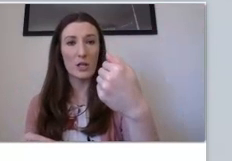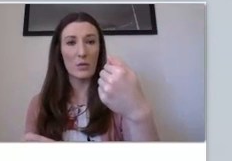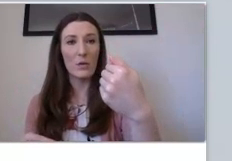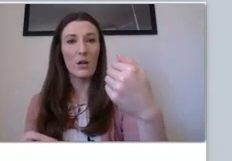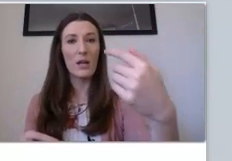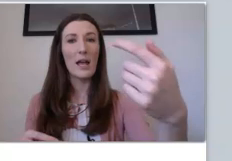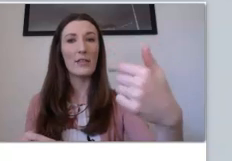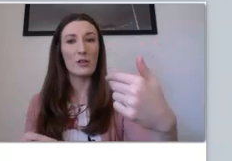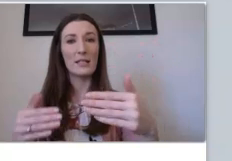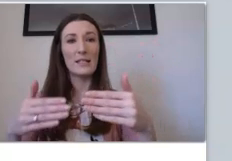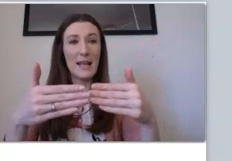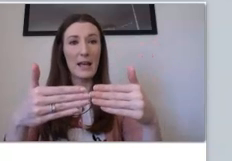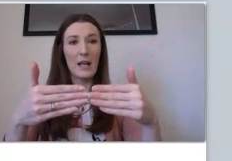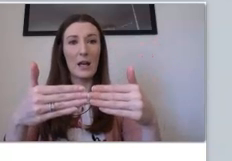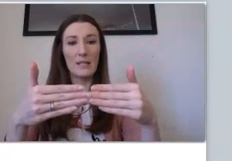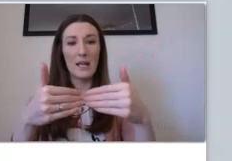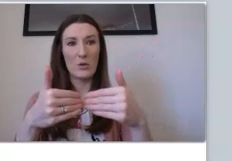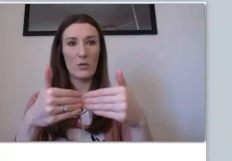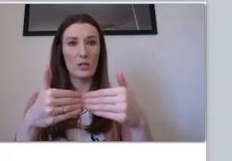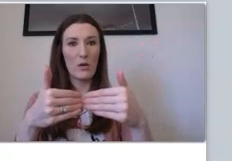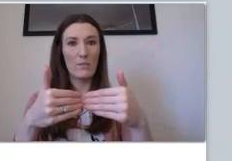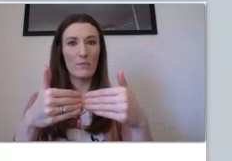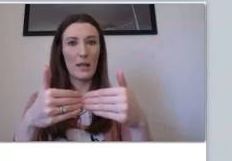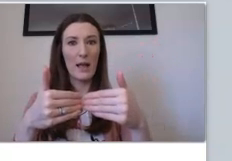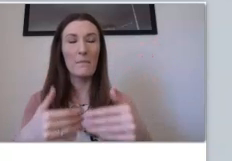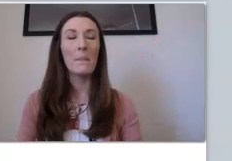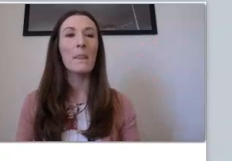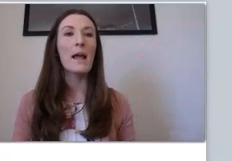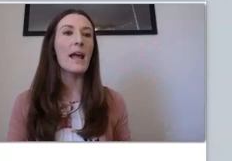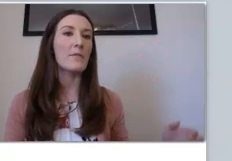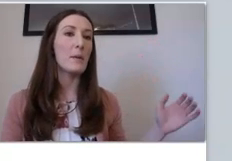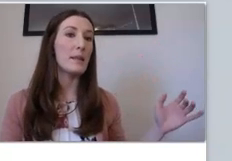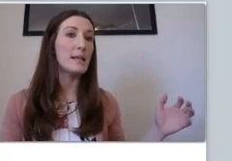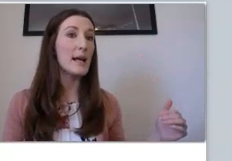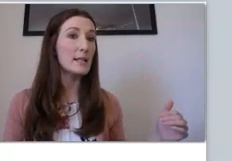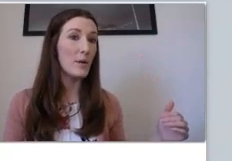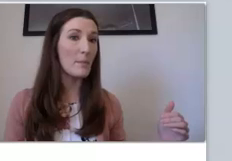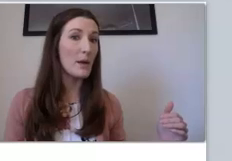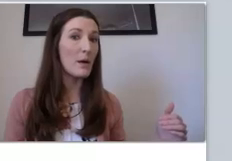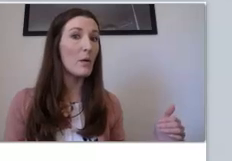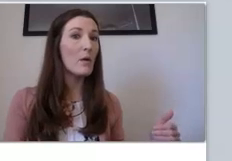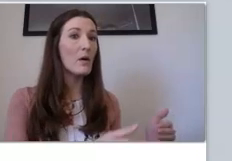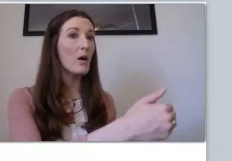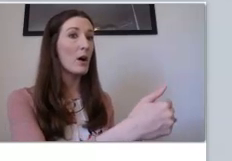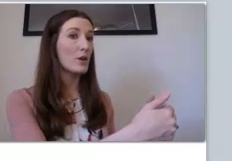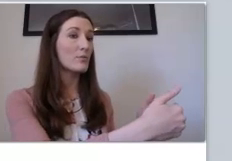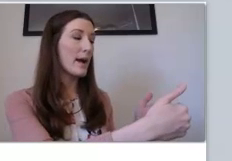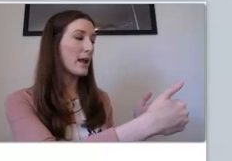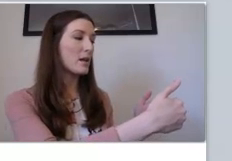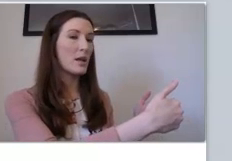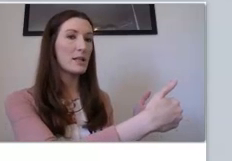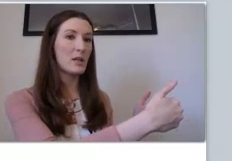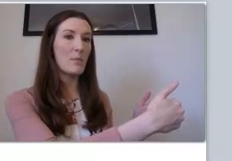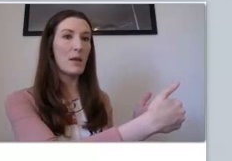at you and there's a dent, it comes in towards you. Okay, if maybe they sideswipe you on your